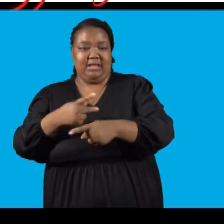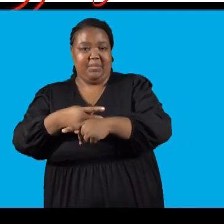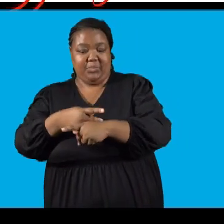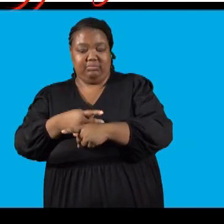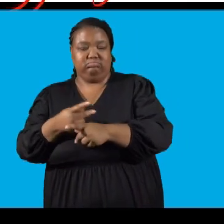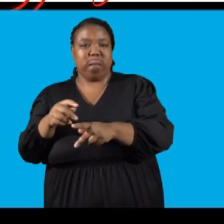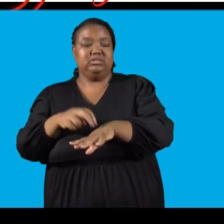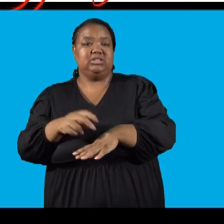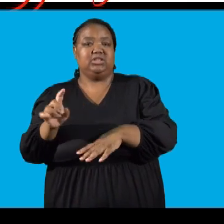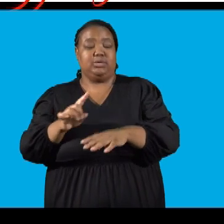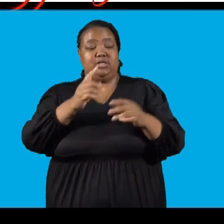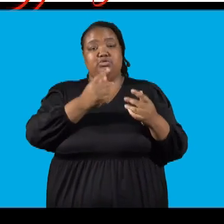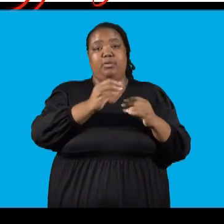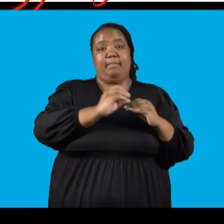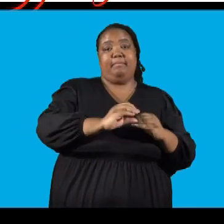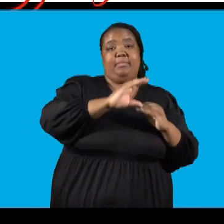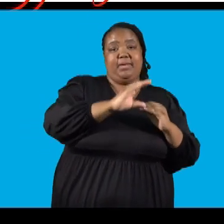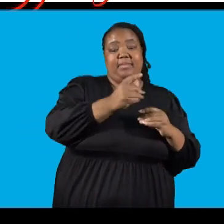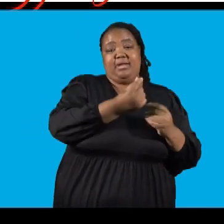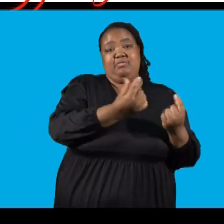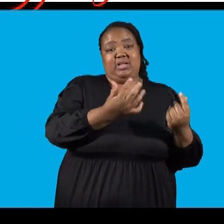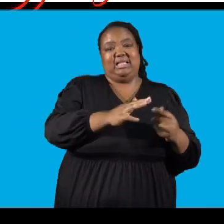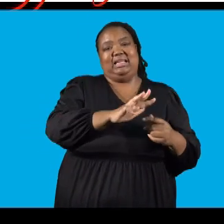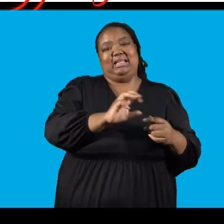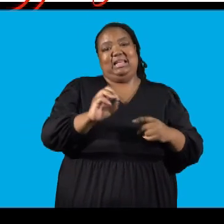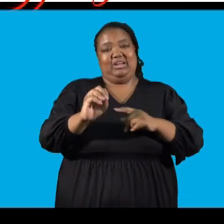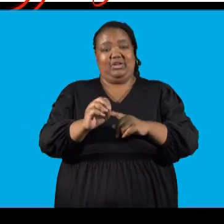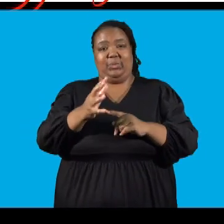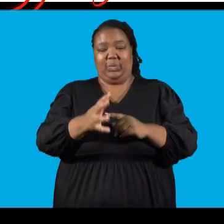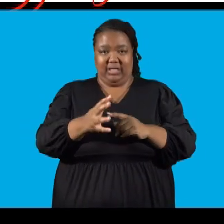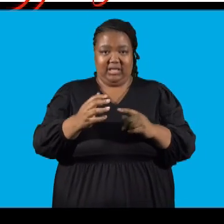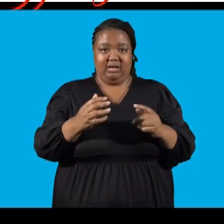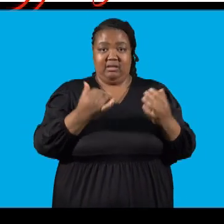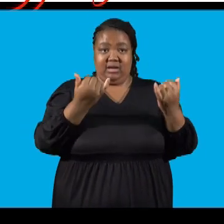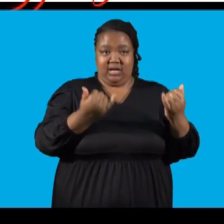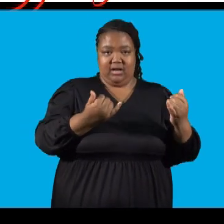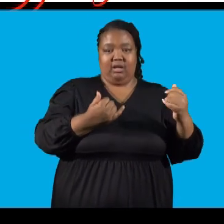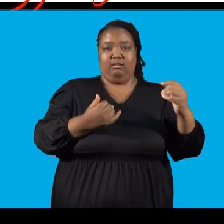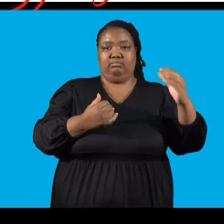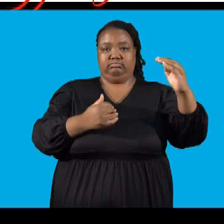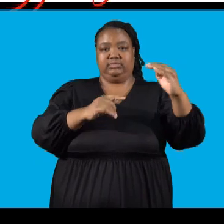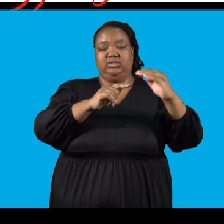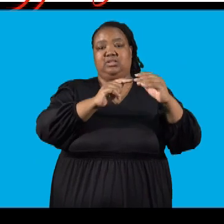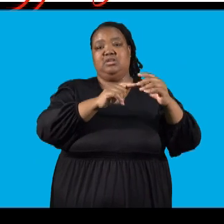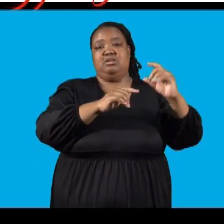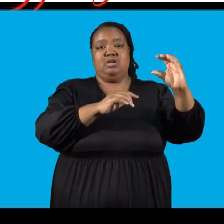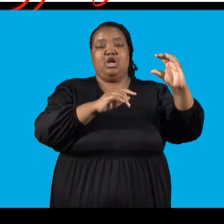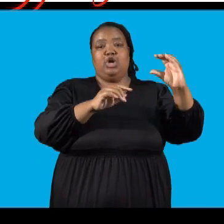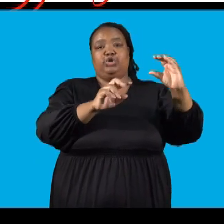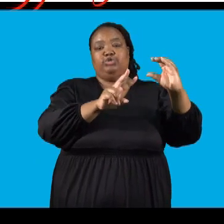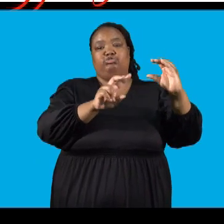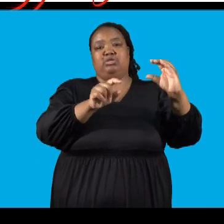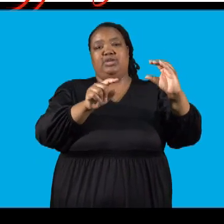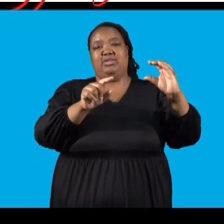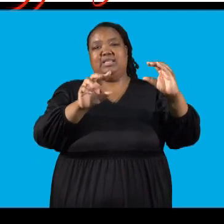by increasing the price, the firm's revenue will only decrease to 900 from 2,800. Let's see